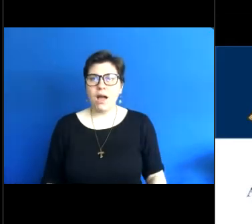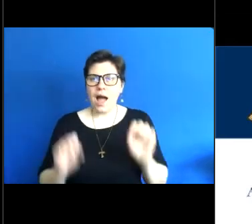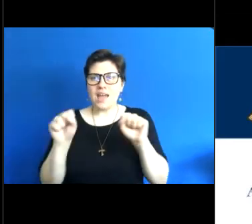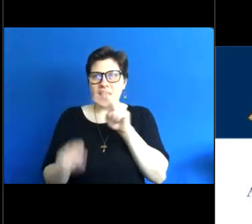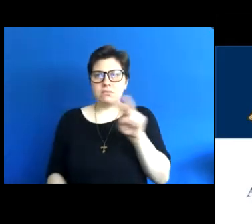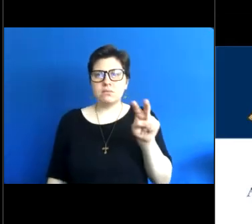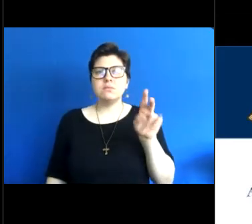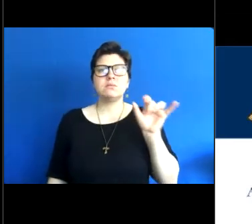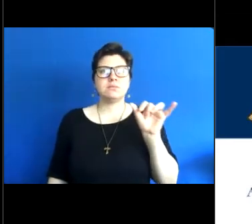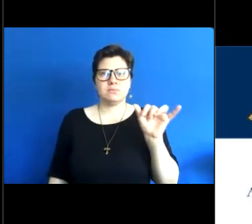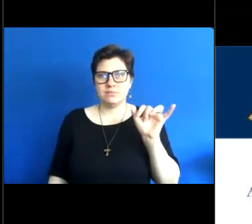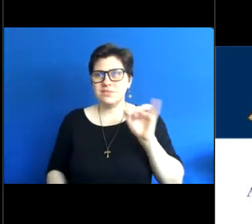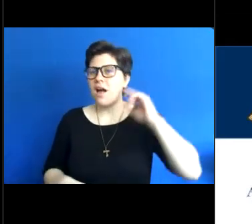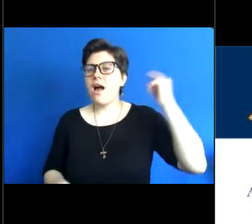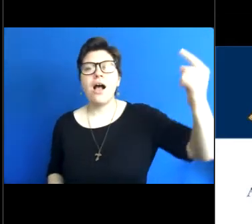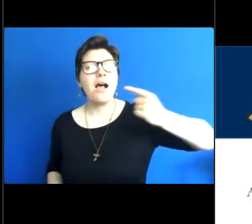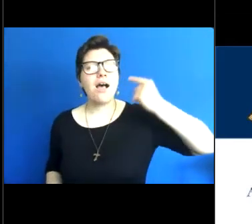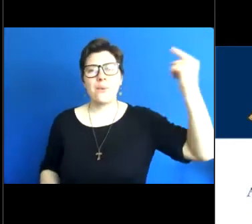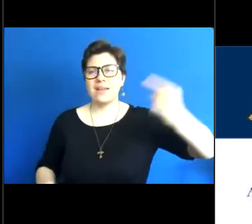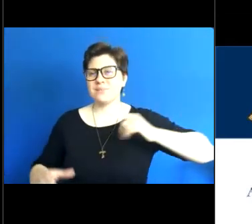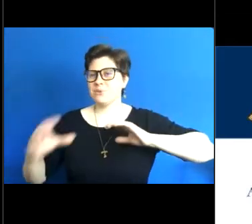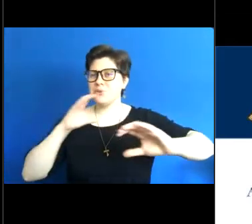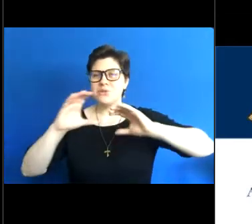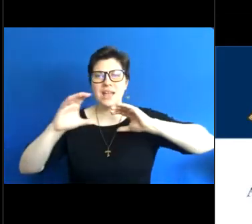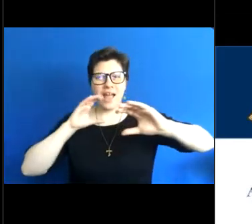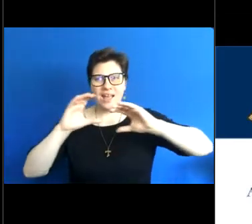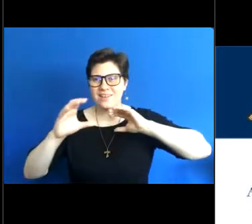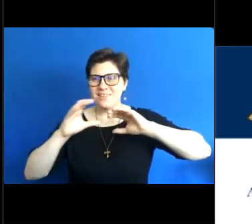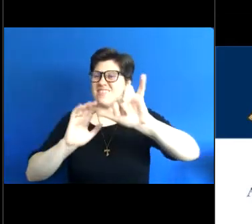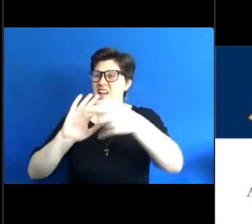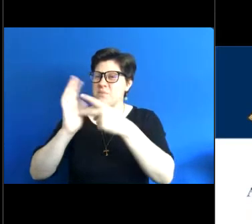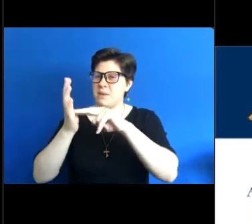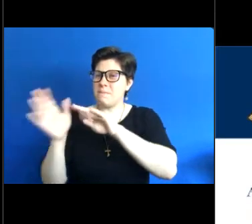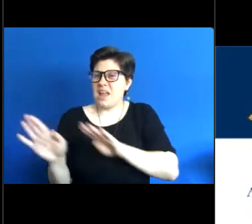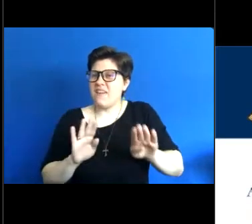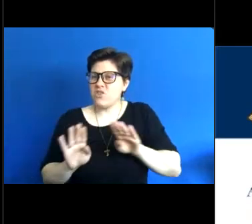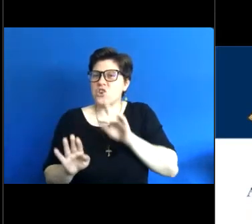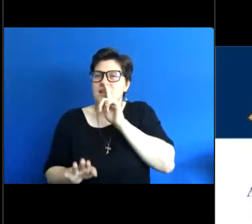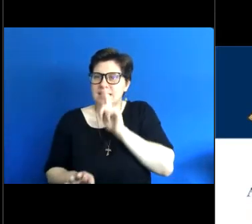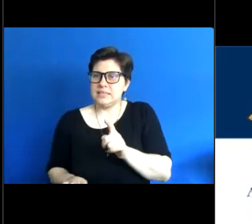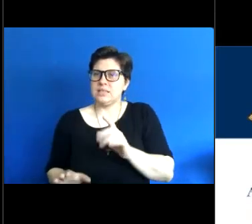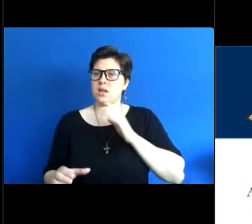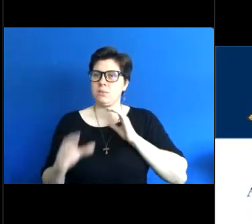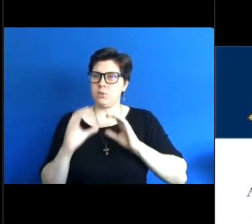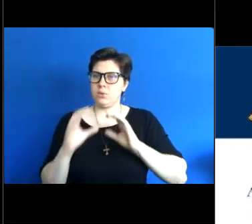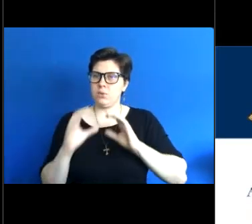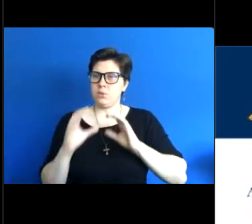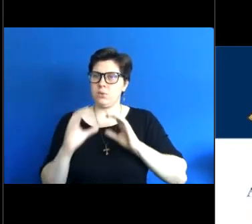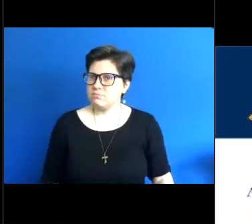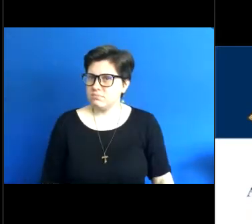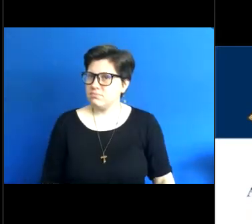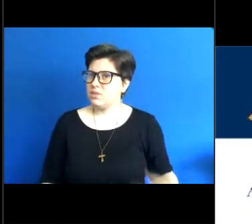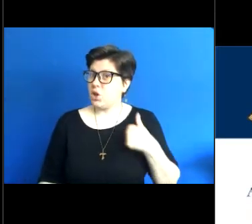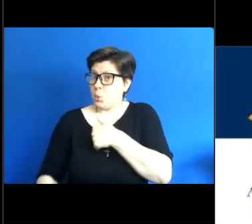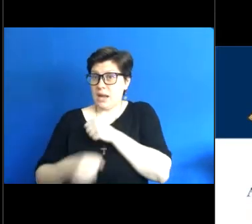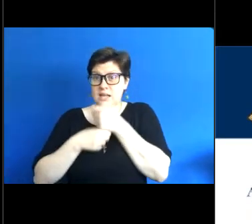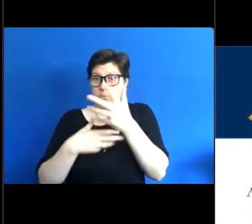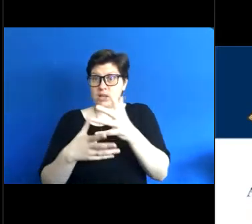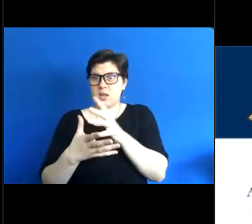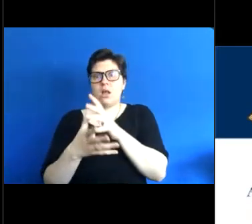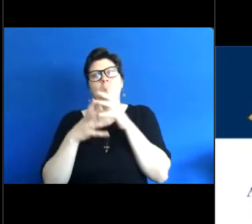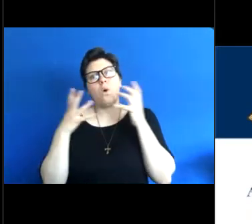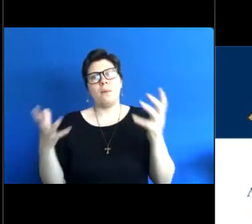the time we're communicating, and that's what we mean by behavior. We really do express a